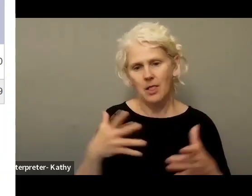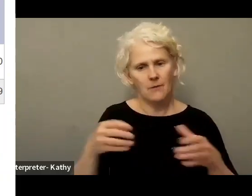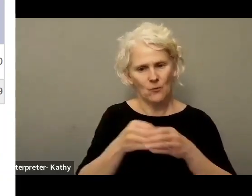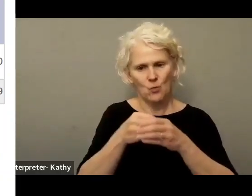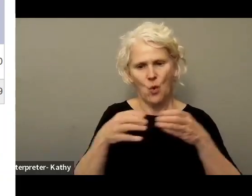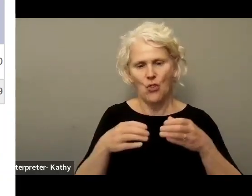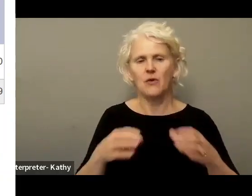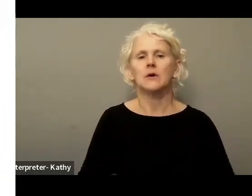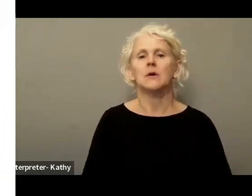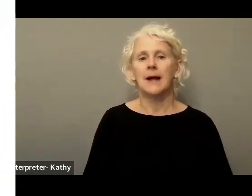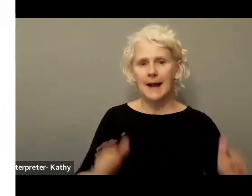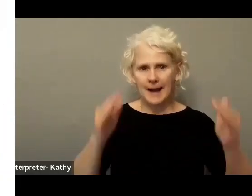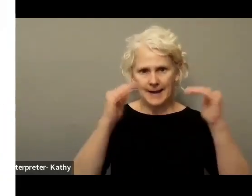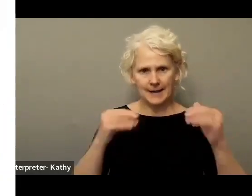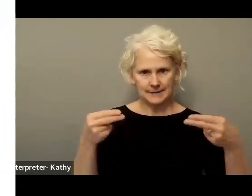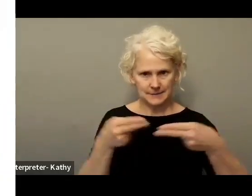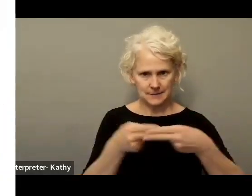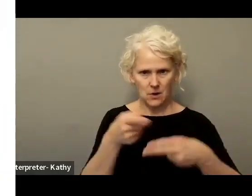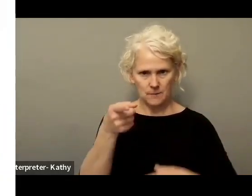All right, next slide.